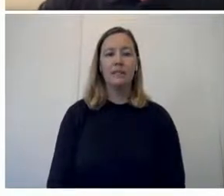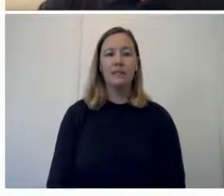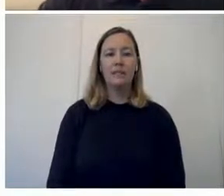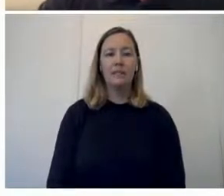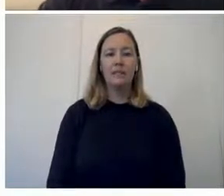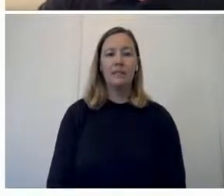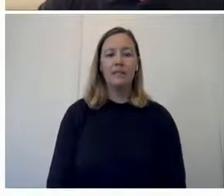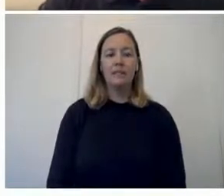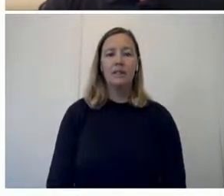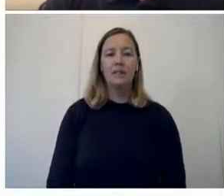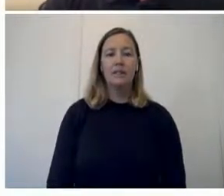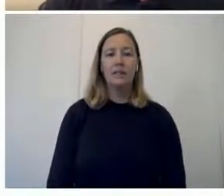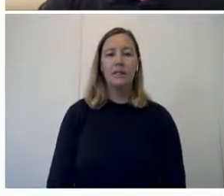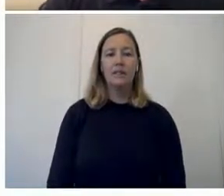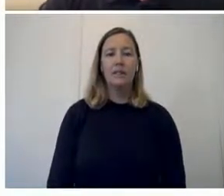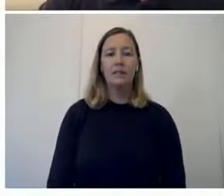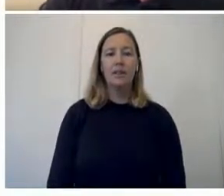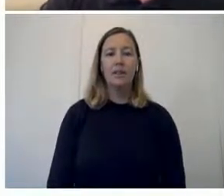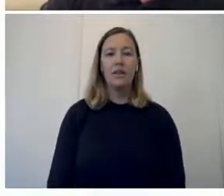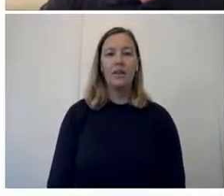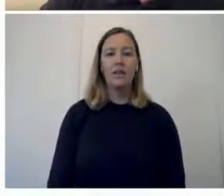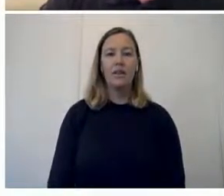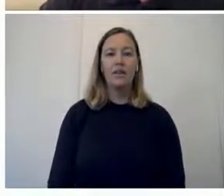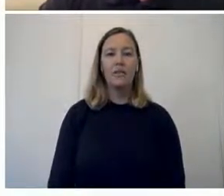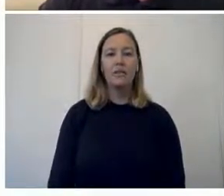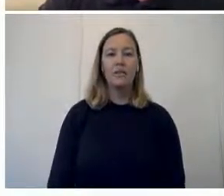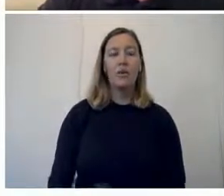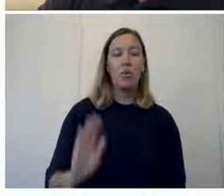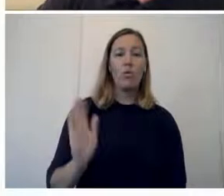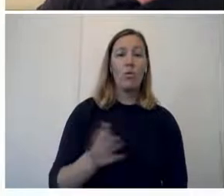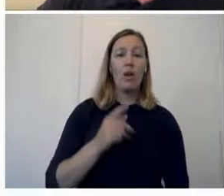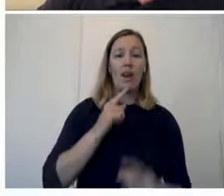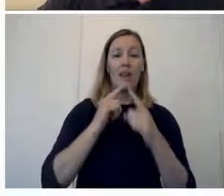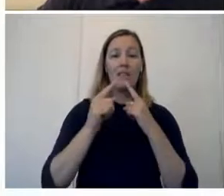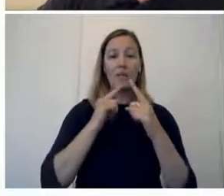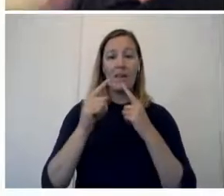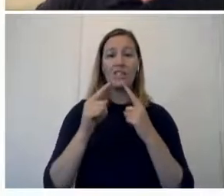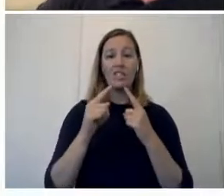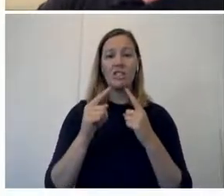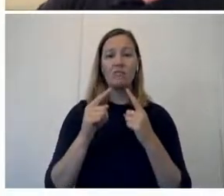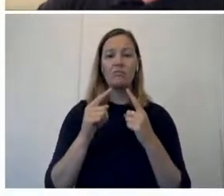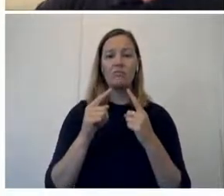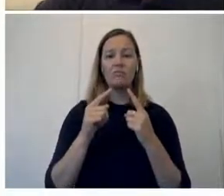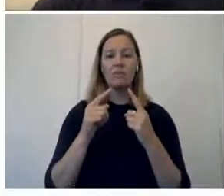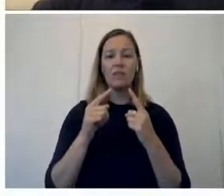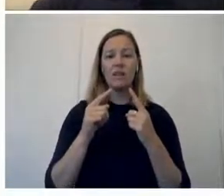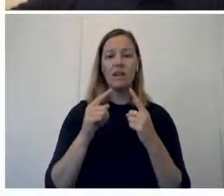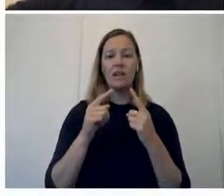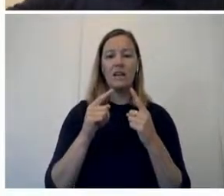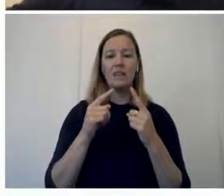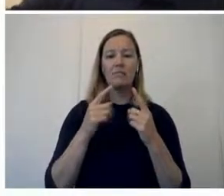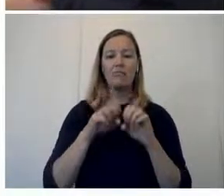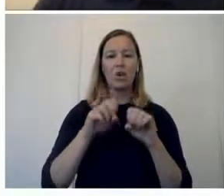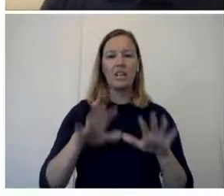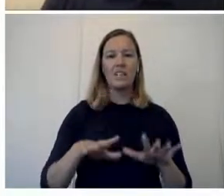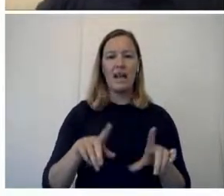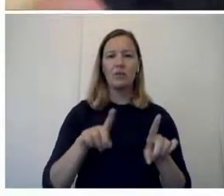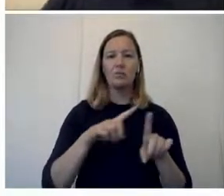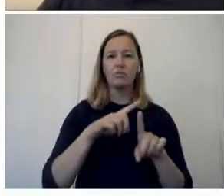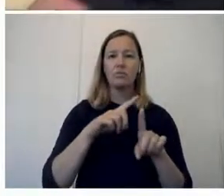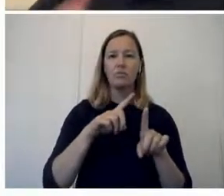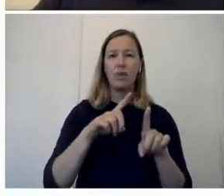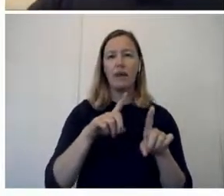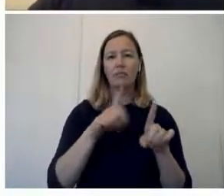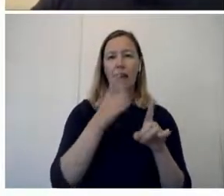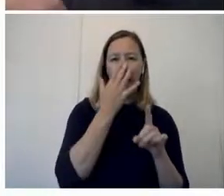all of this is being profiled in the usual way, demographically. How old are you?